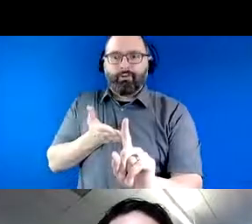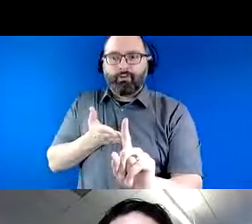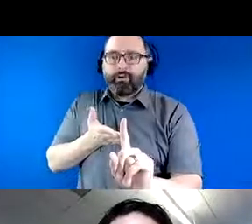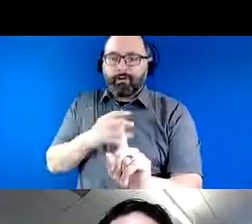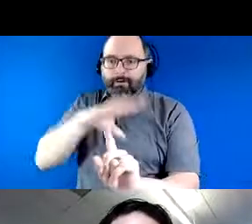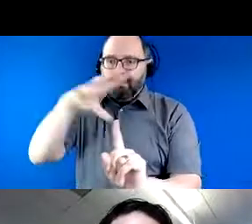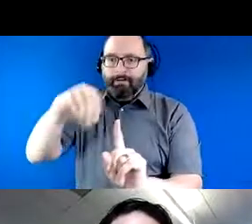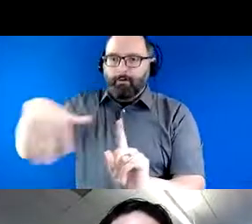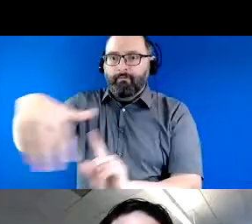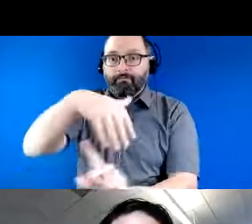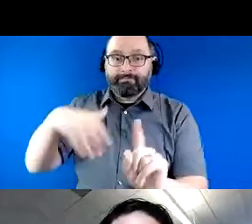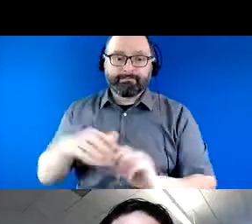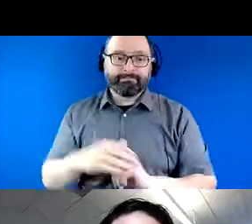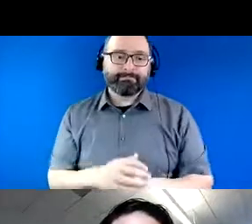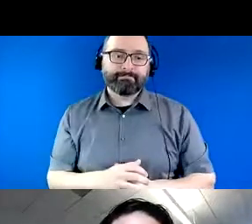people.